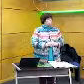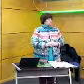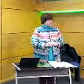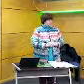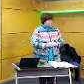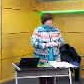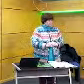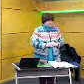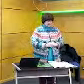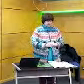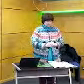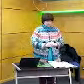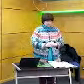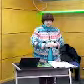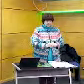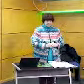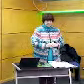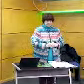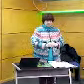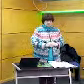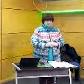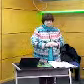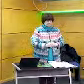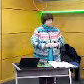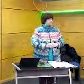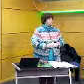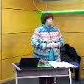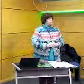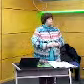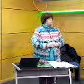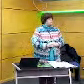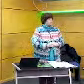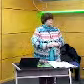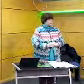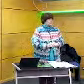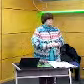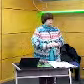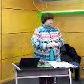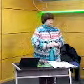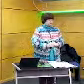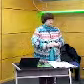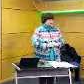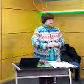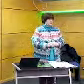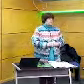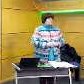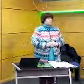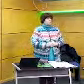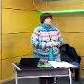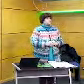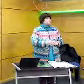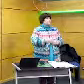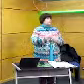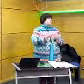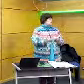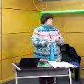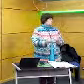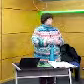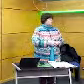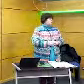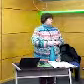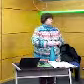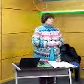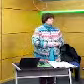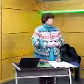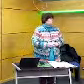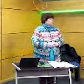was the president, and he was president during 1952 to 2011. Now, any of you that